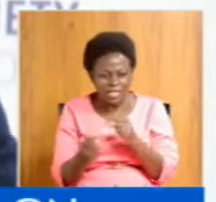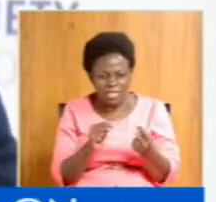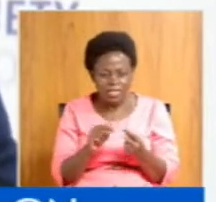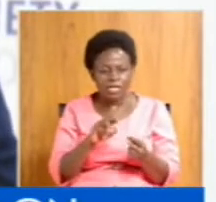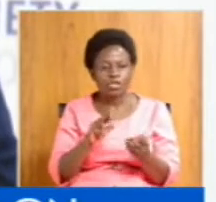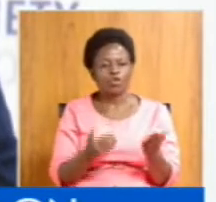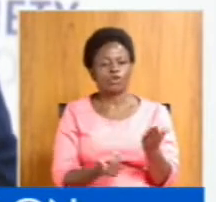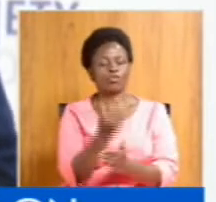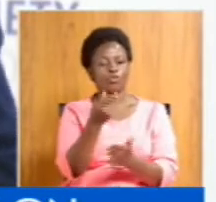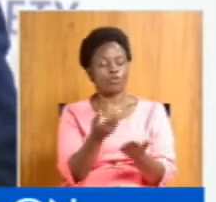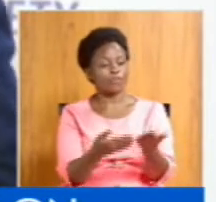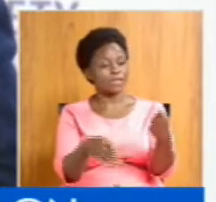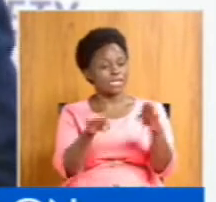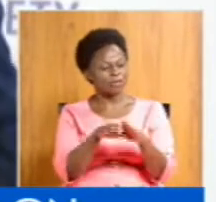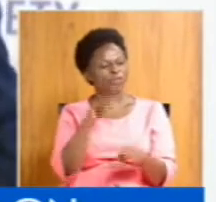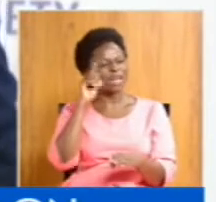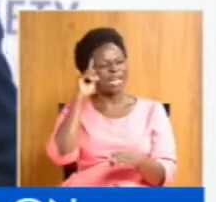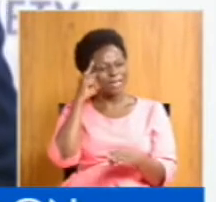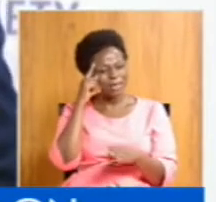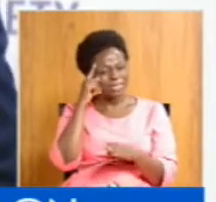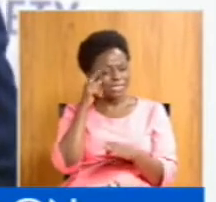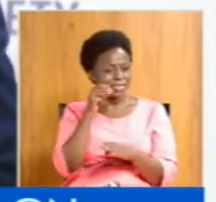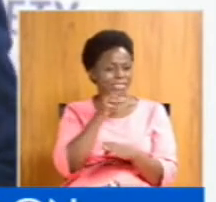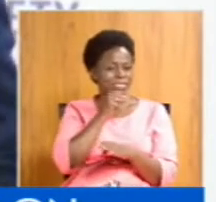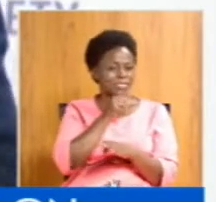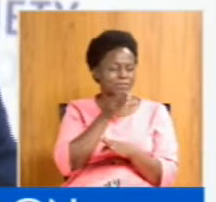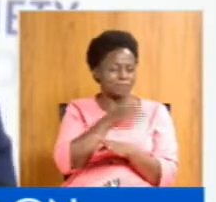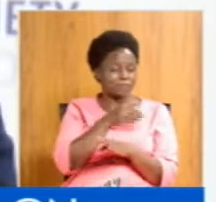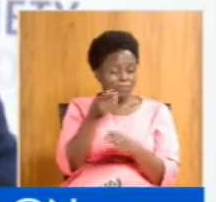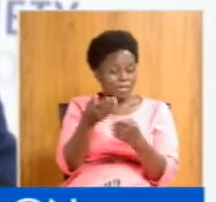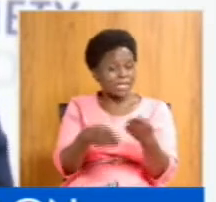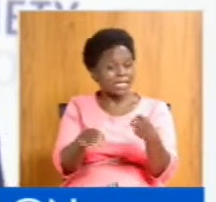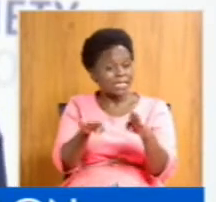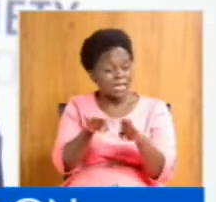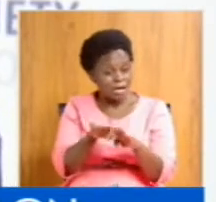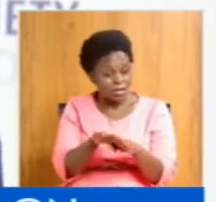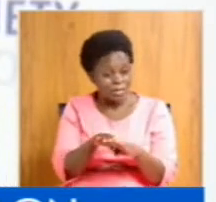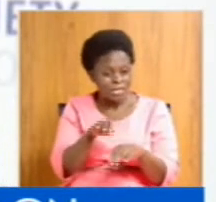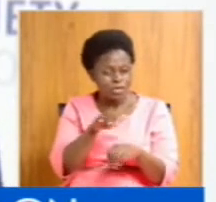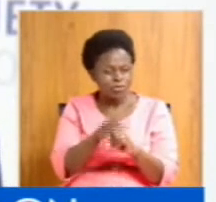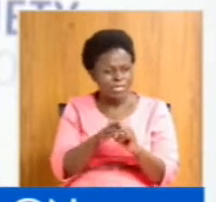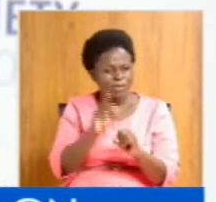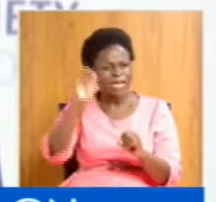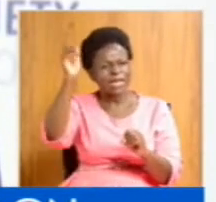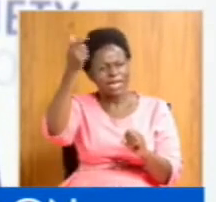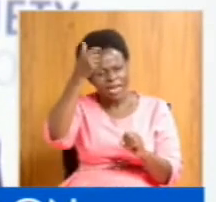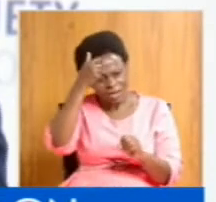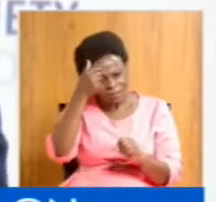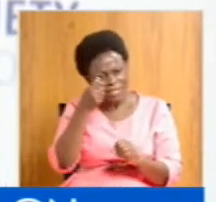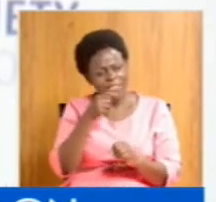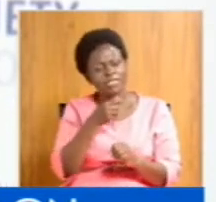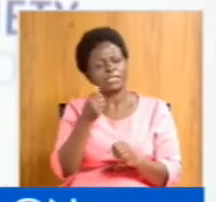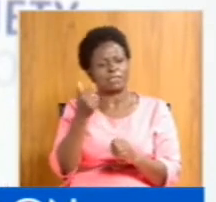the renewal of this concession. You can imagine, they want to keep us trapped. In this concession, that made the head of state lament